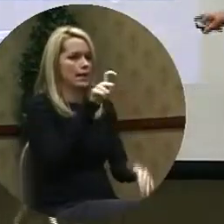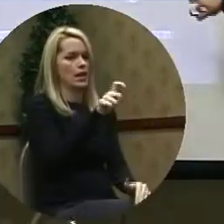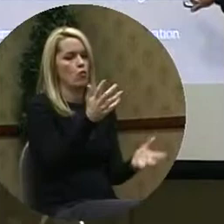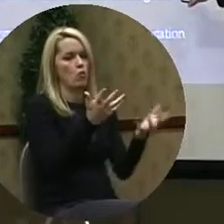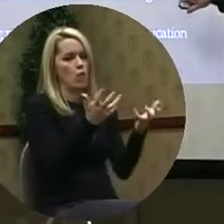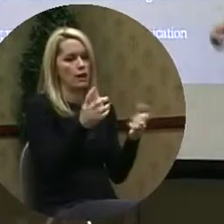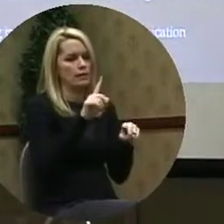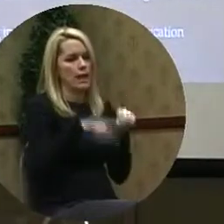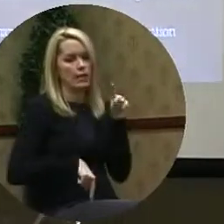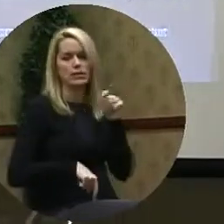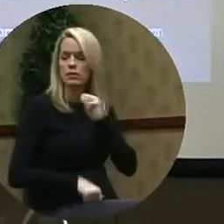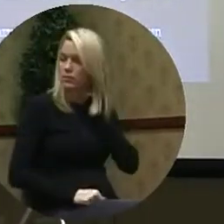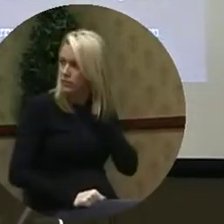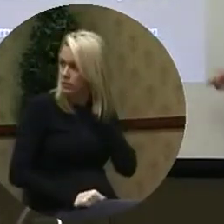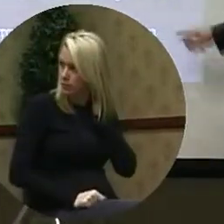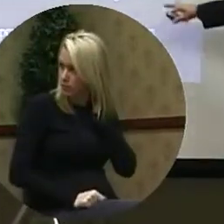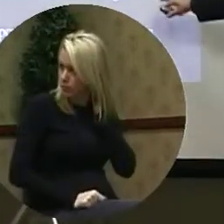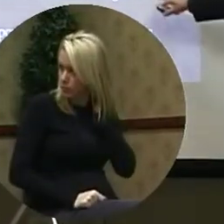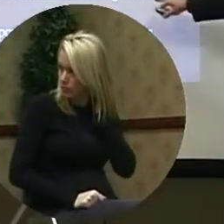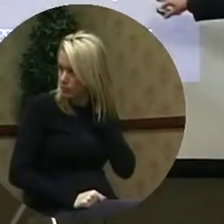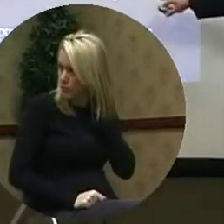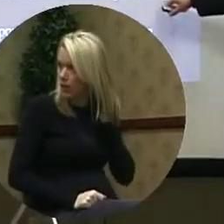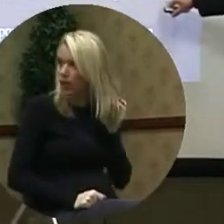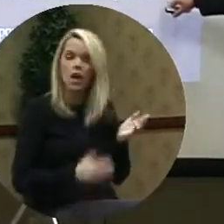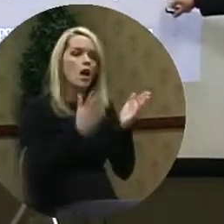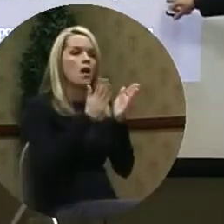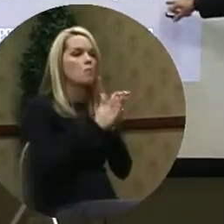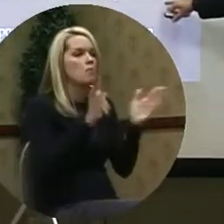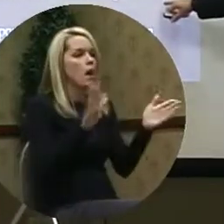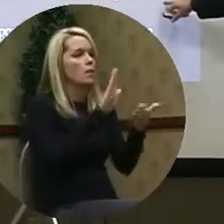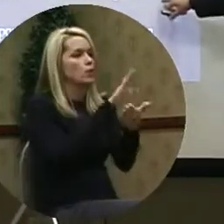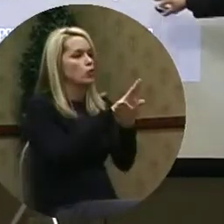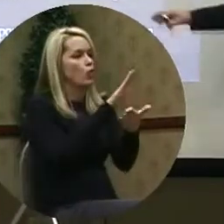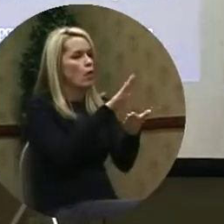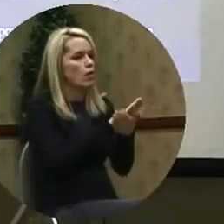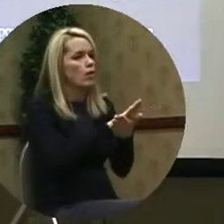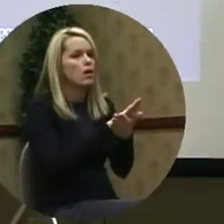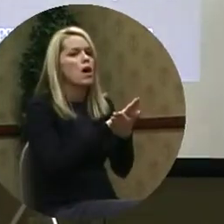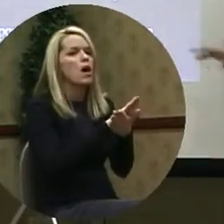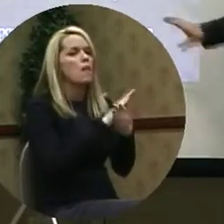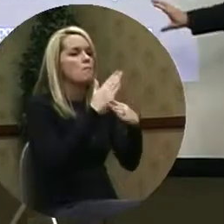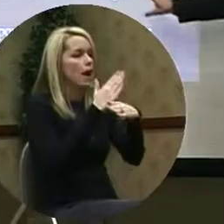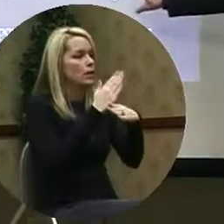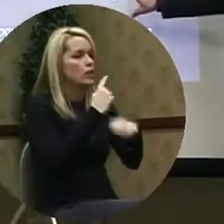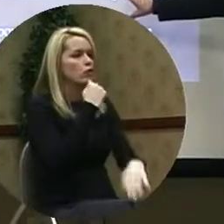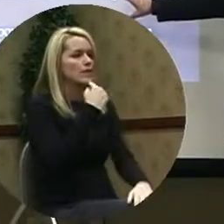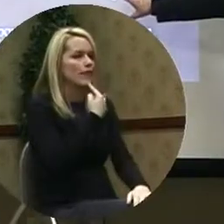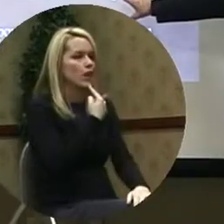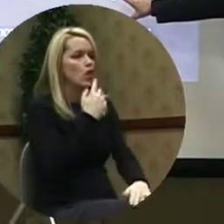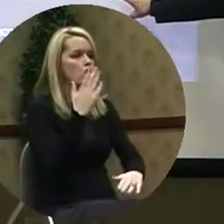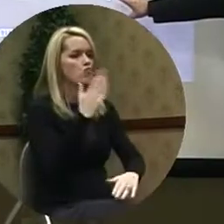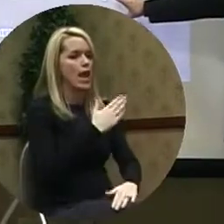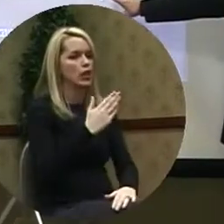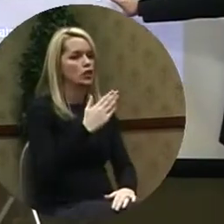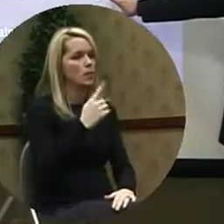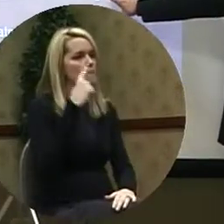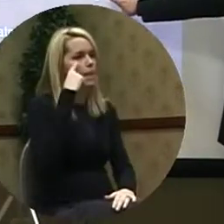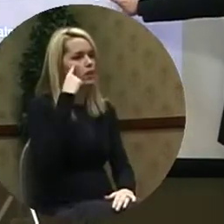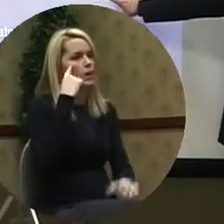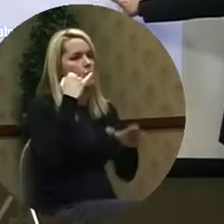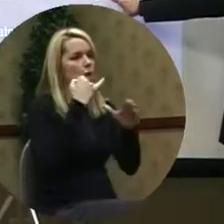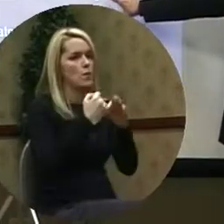I'm enrolled in a public school serving students functioning in the moderate to severe range of mental impairment. Does she have mental